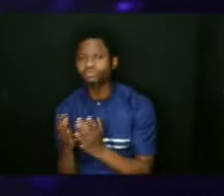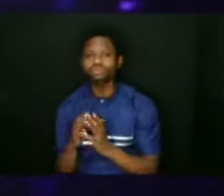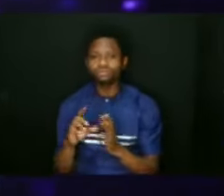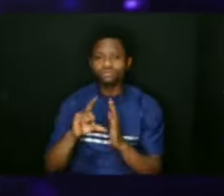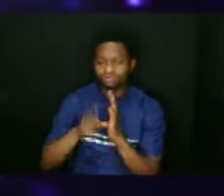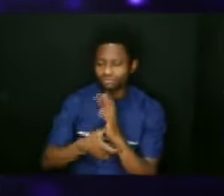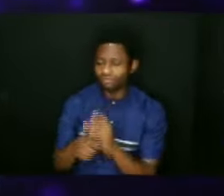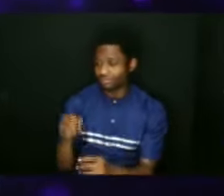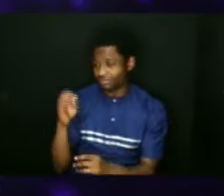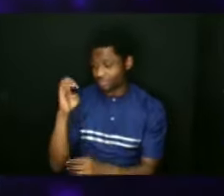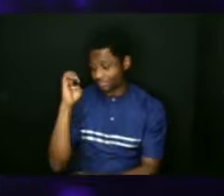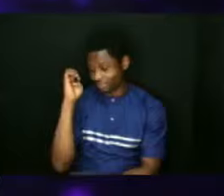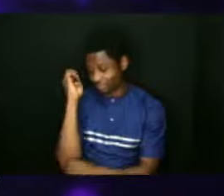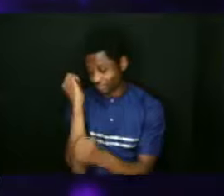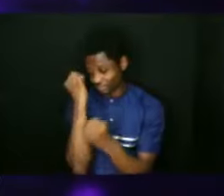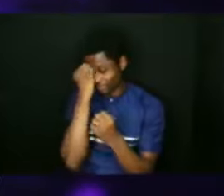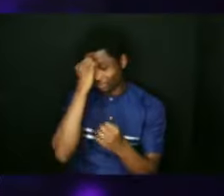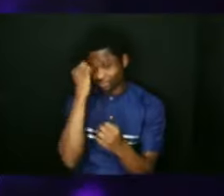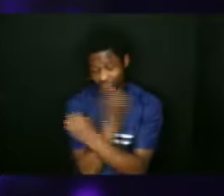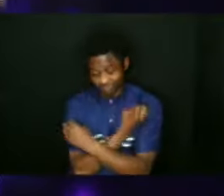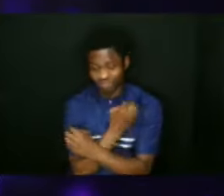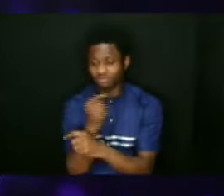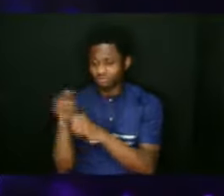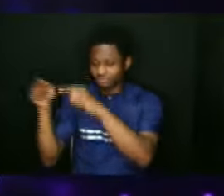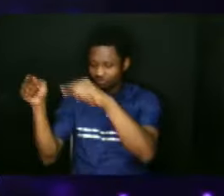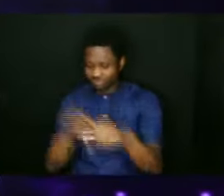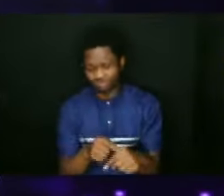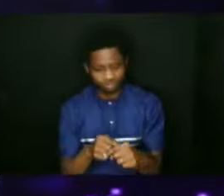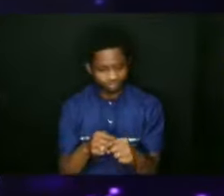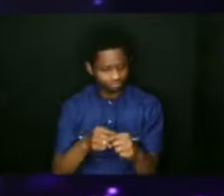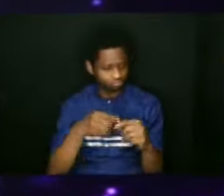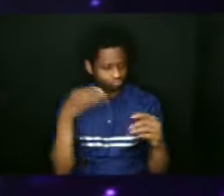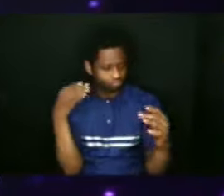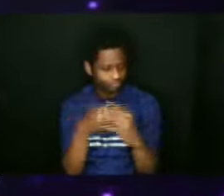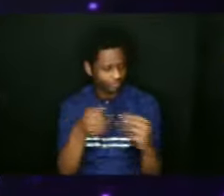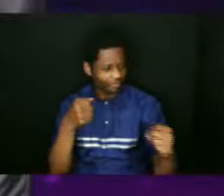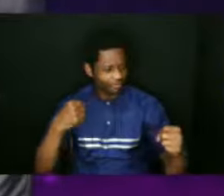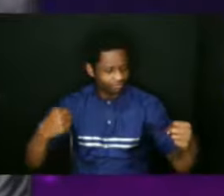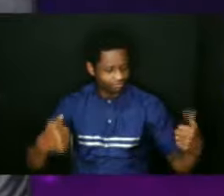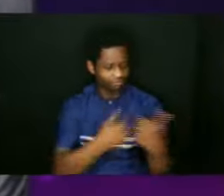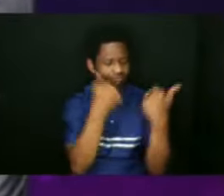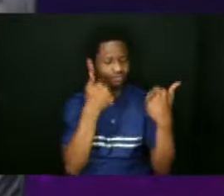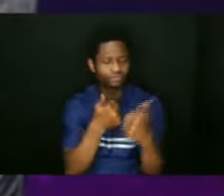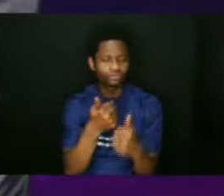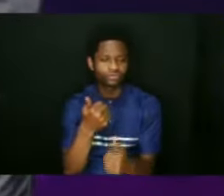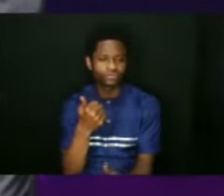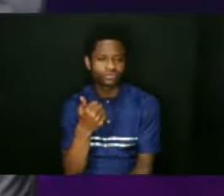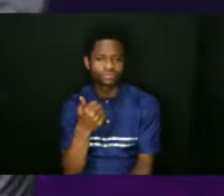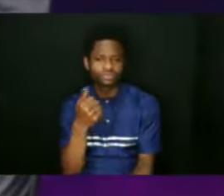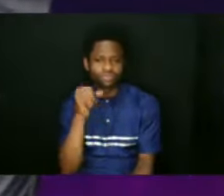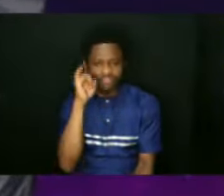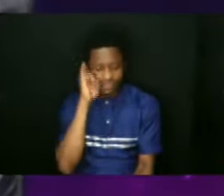Egypt came to attack Israel and they took all the golden shields away.